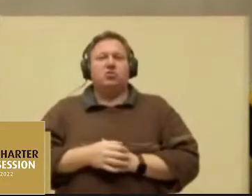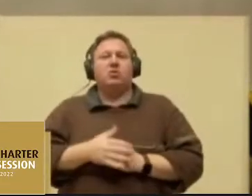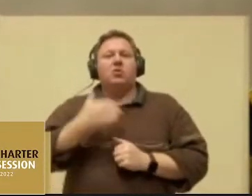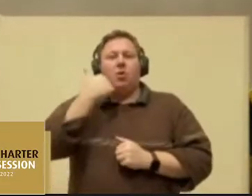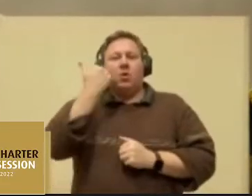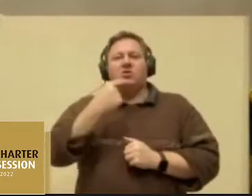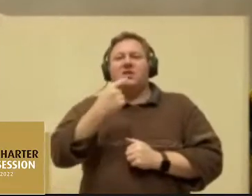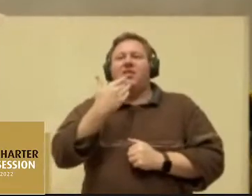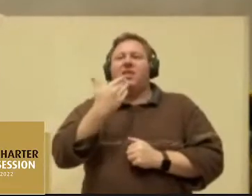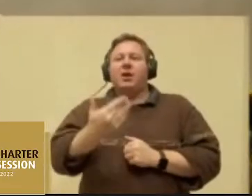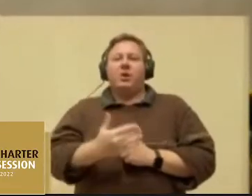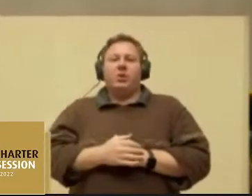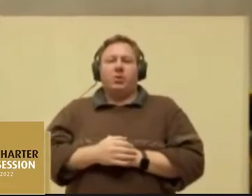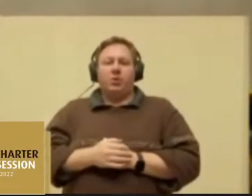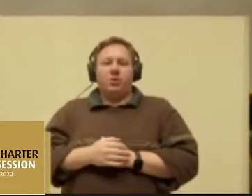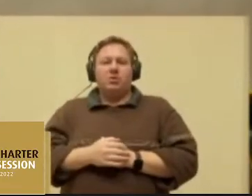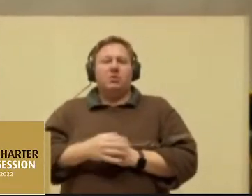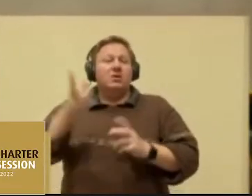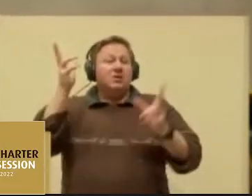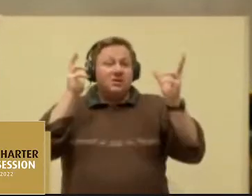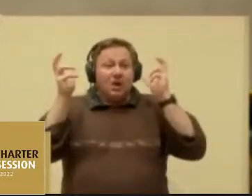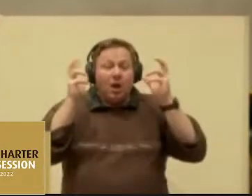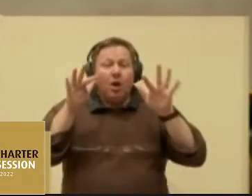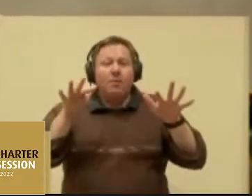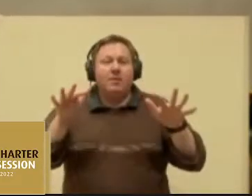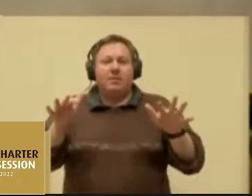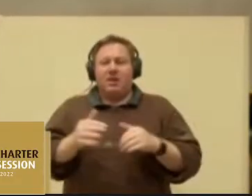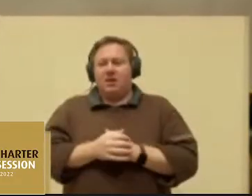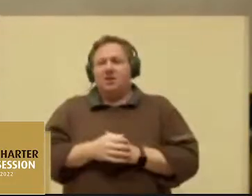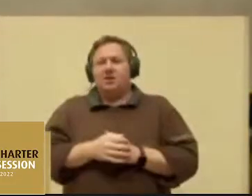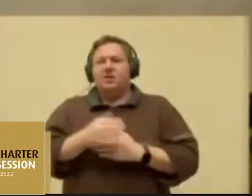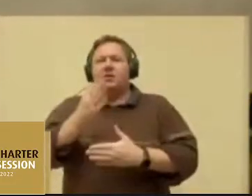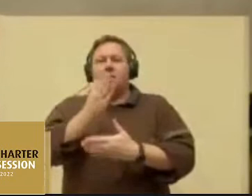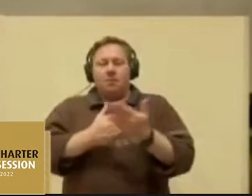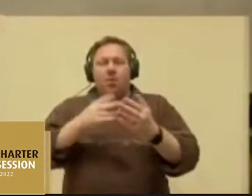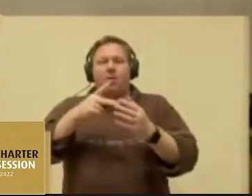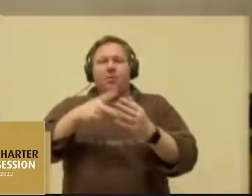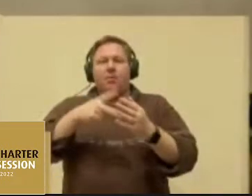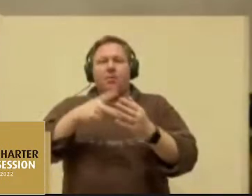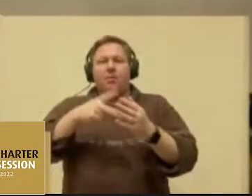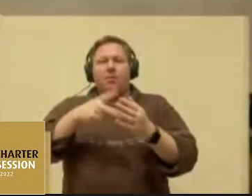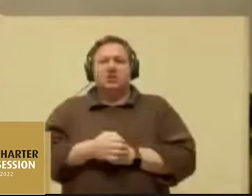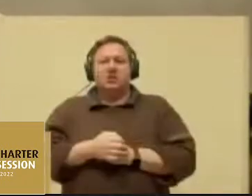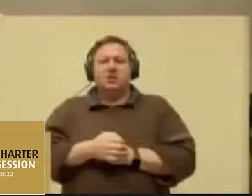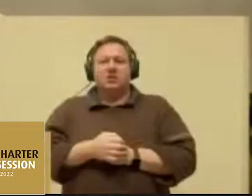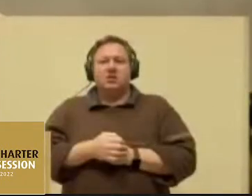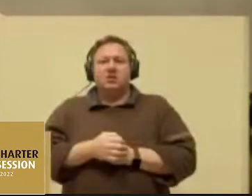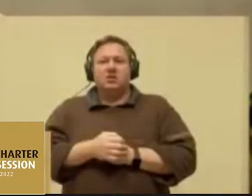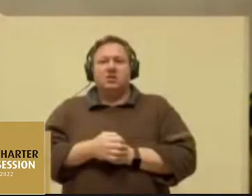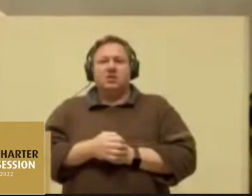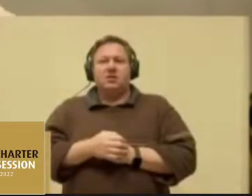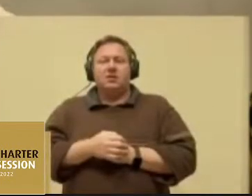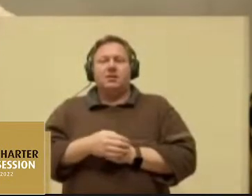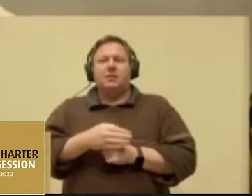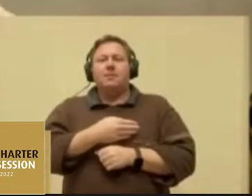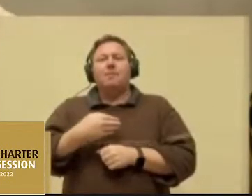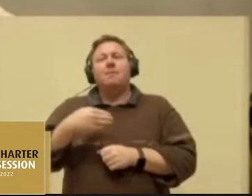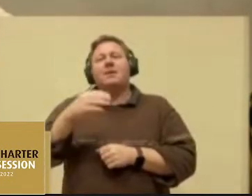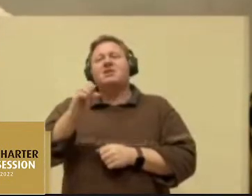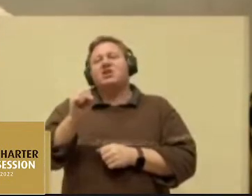appreciation to the sound people as part of the project team i must mention mass really